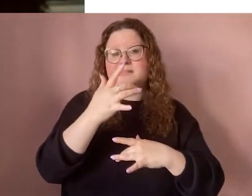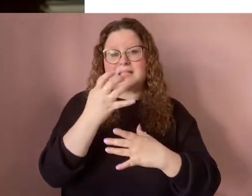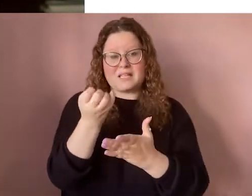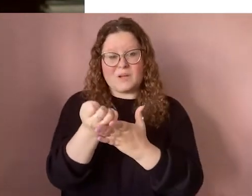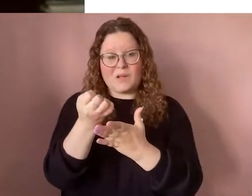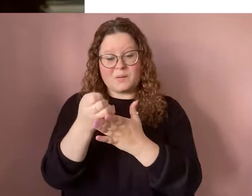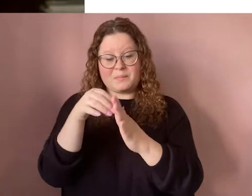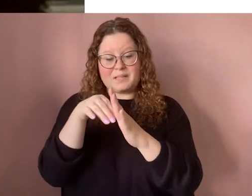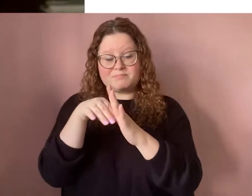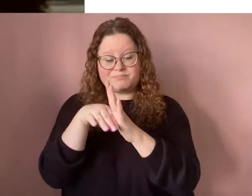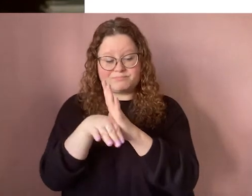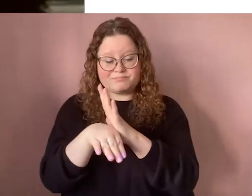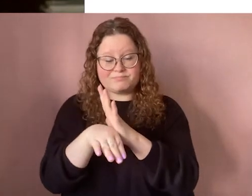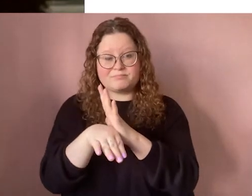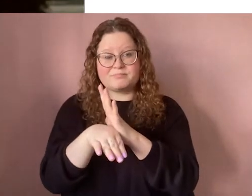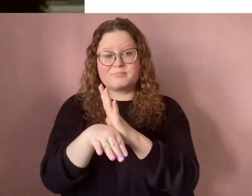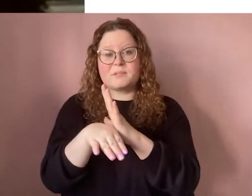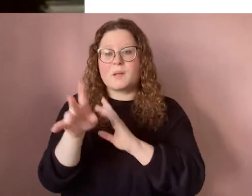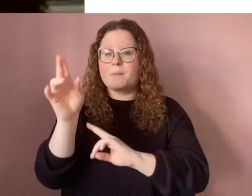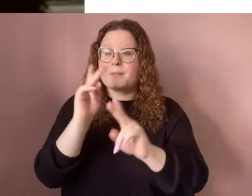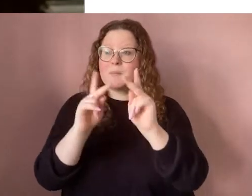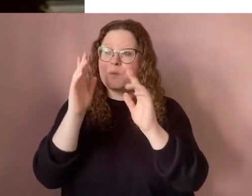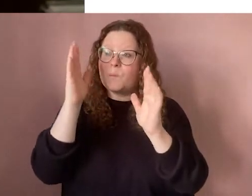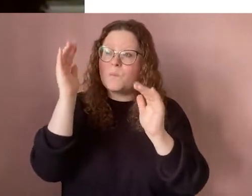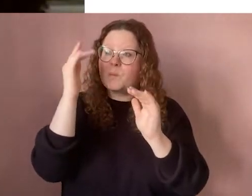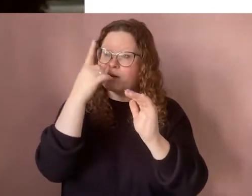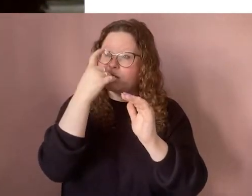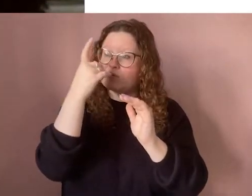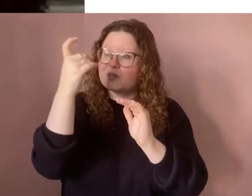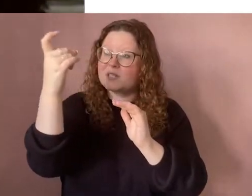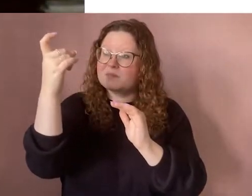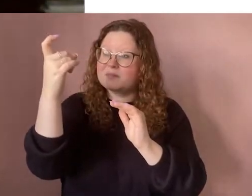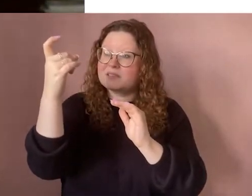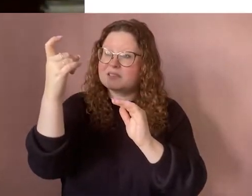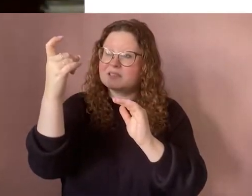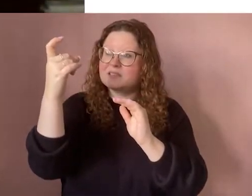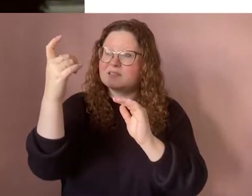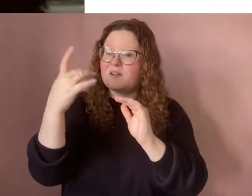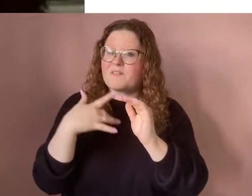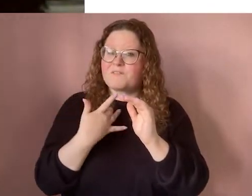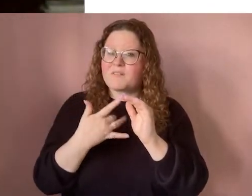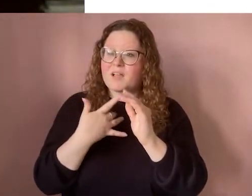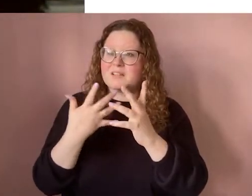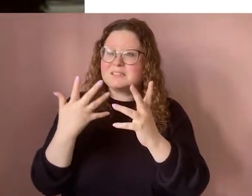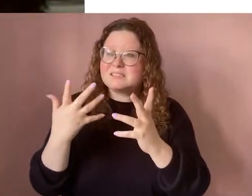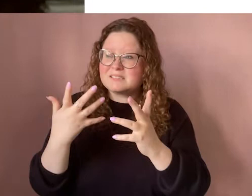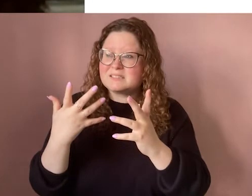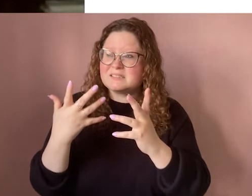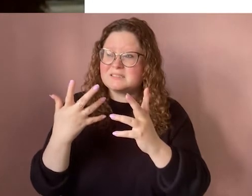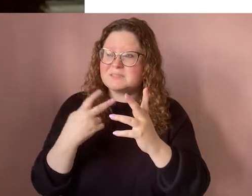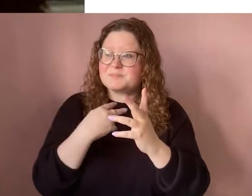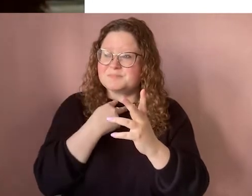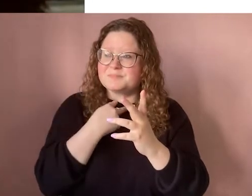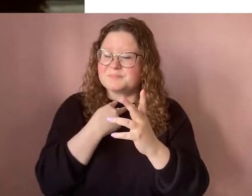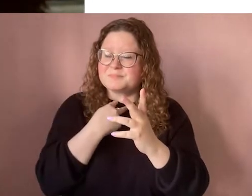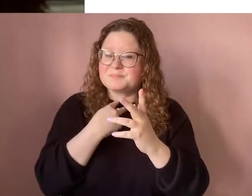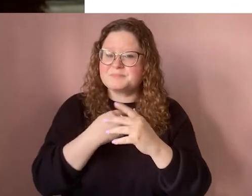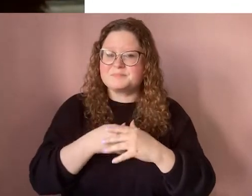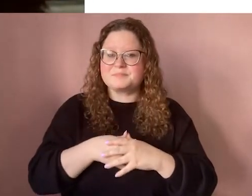nations, and the hopes and dreams of people. I think, though, that we can and should remind ourselves